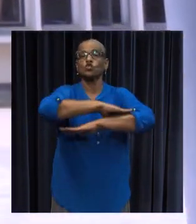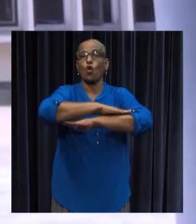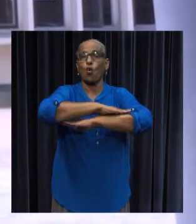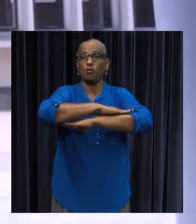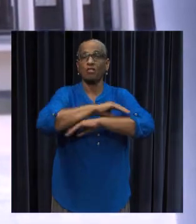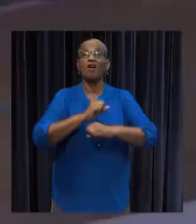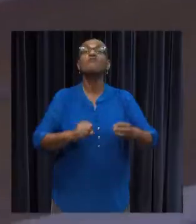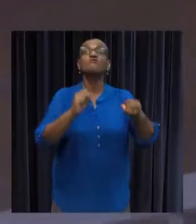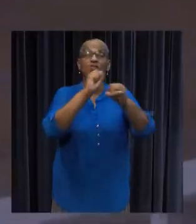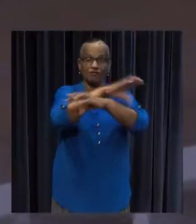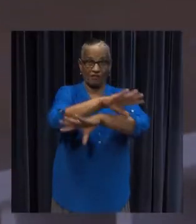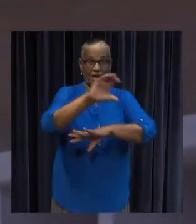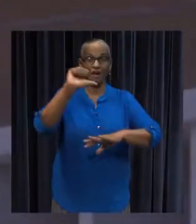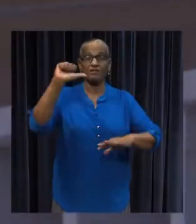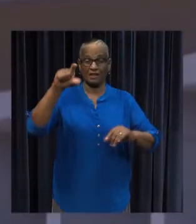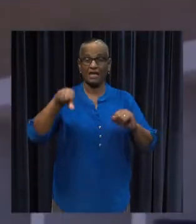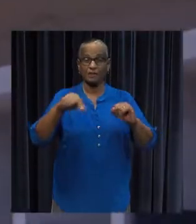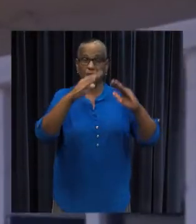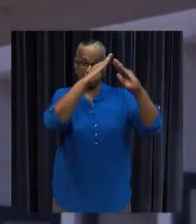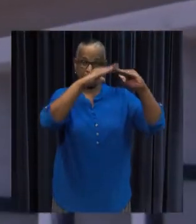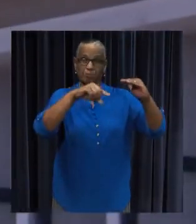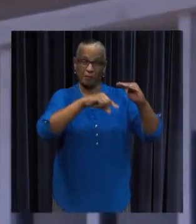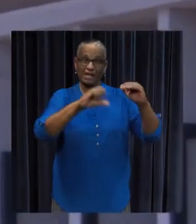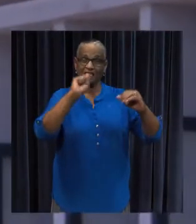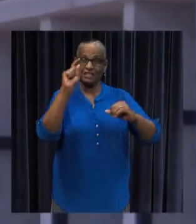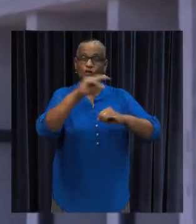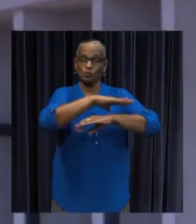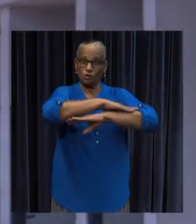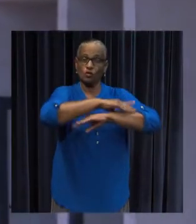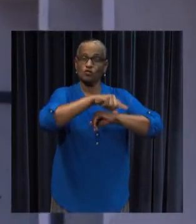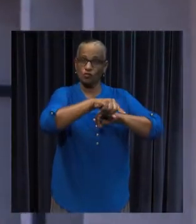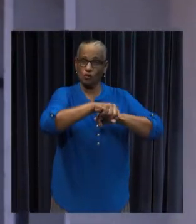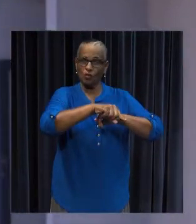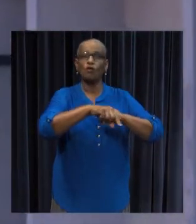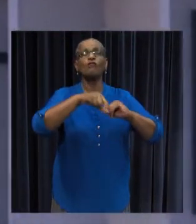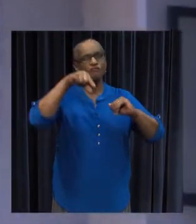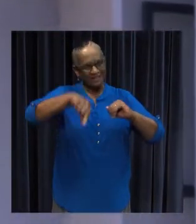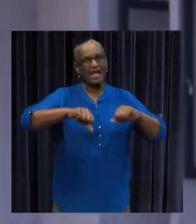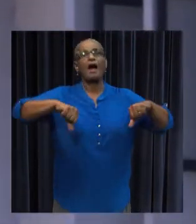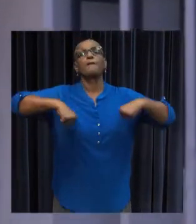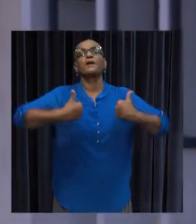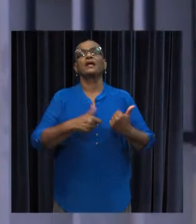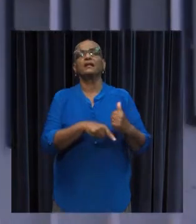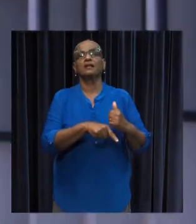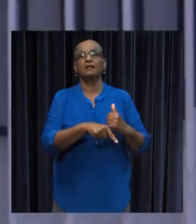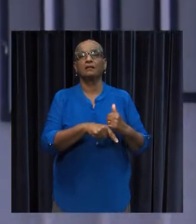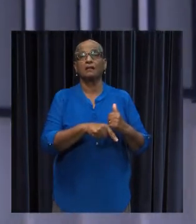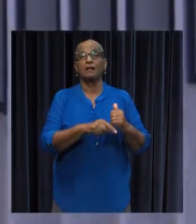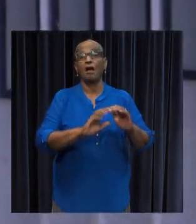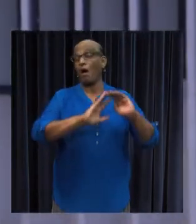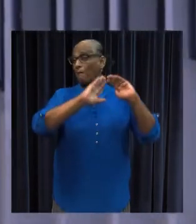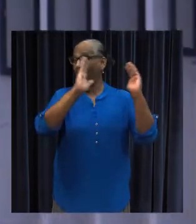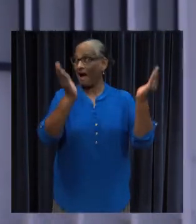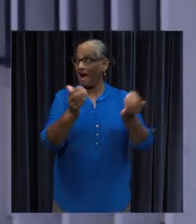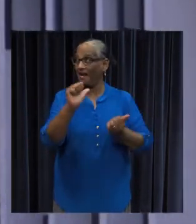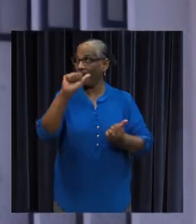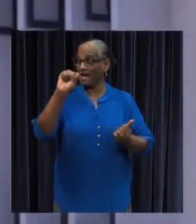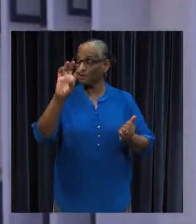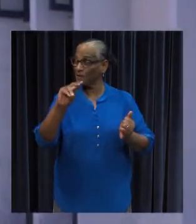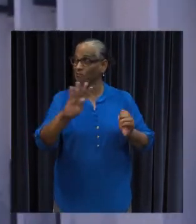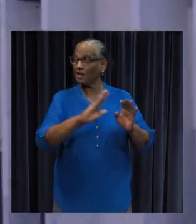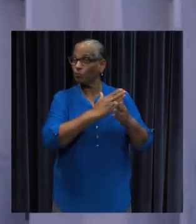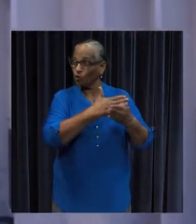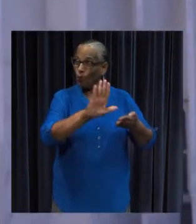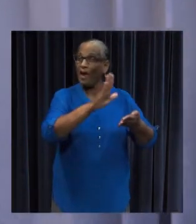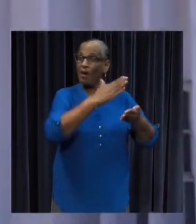School. The replacement of the roof panels at the St. Louis School will start today, Friday, November